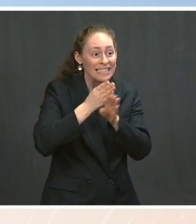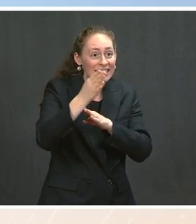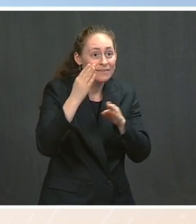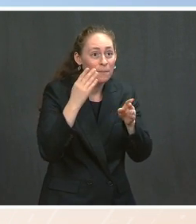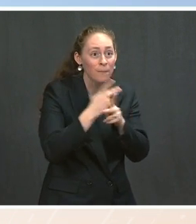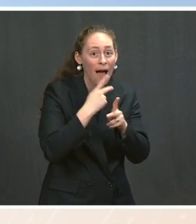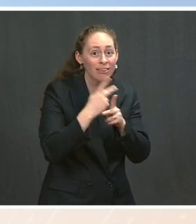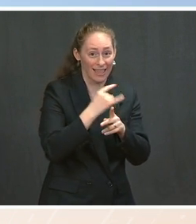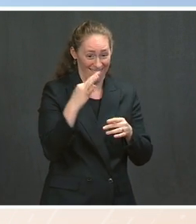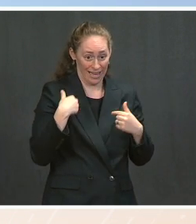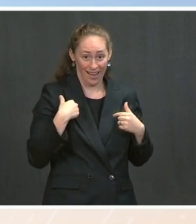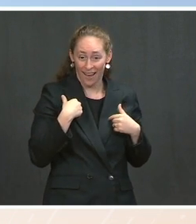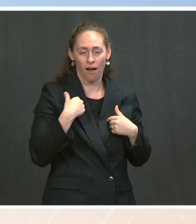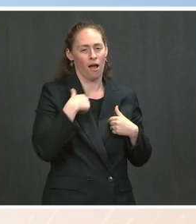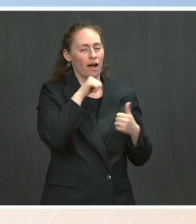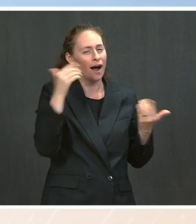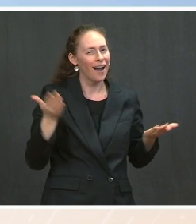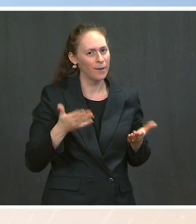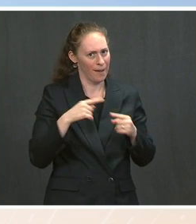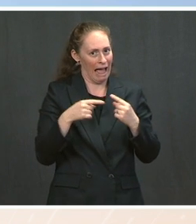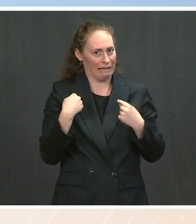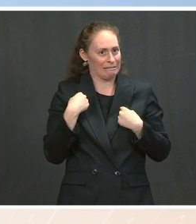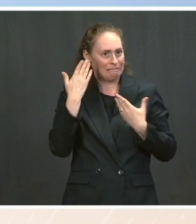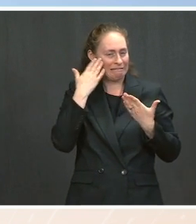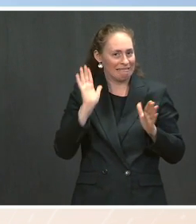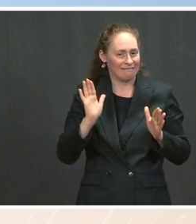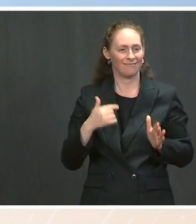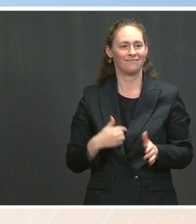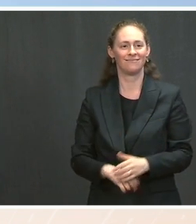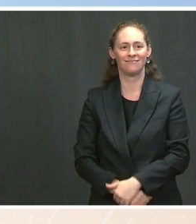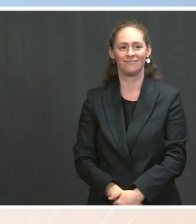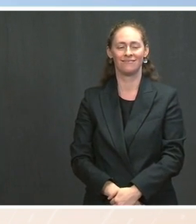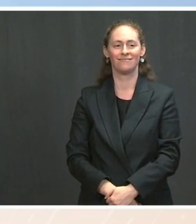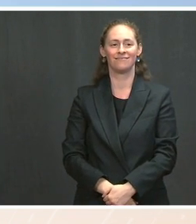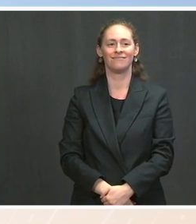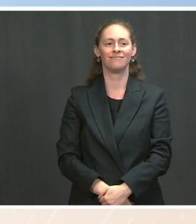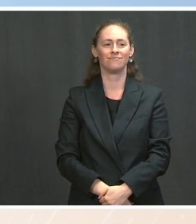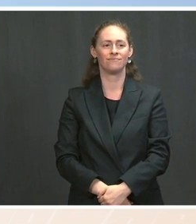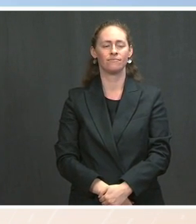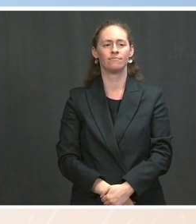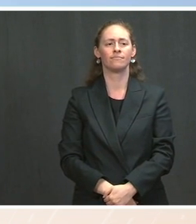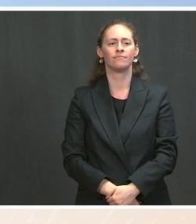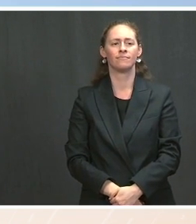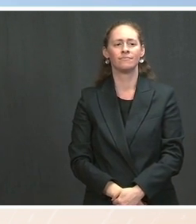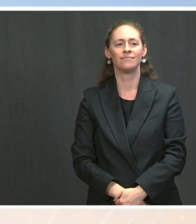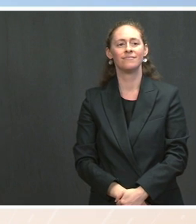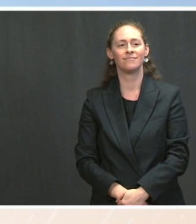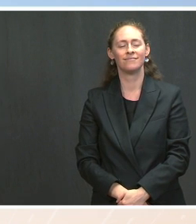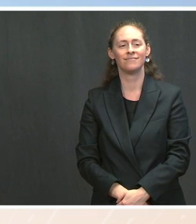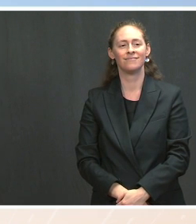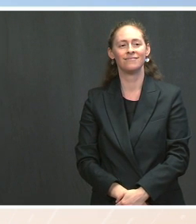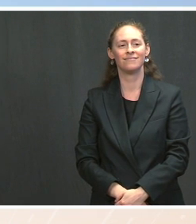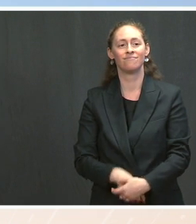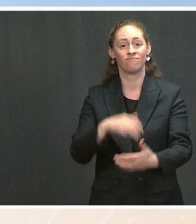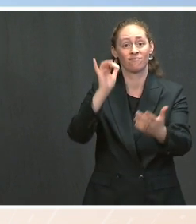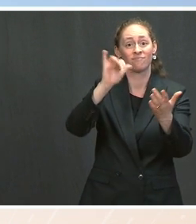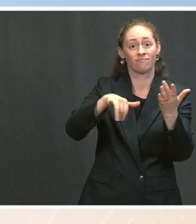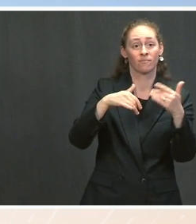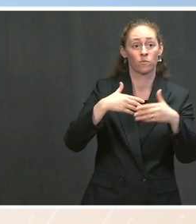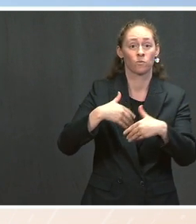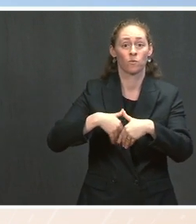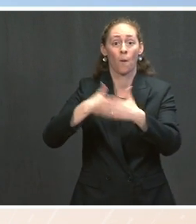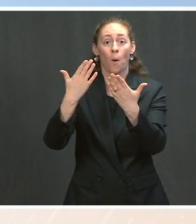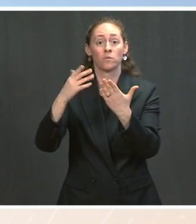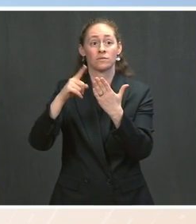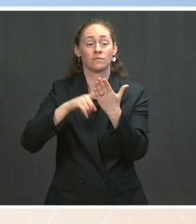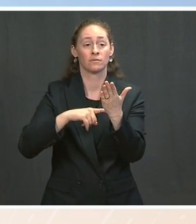a package that was $500 billion less expensive. So it needs less pay-fors. But what that looks like will have to